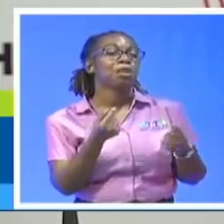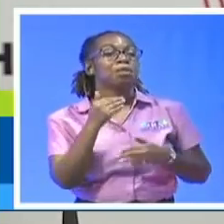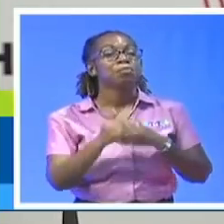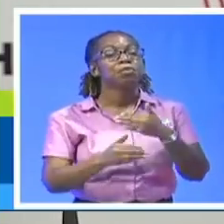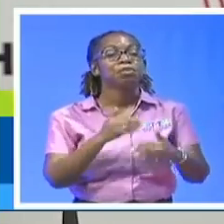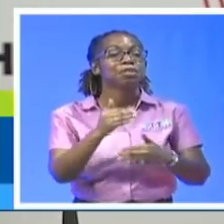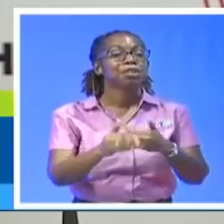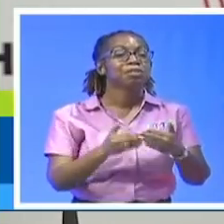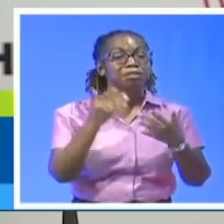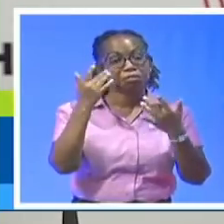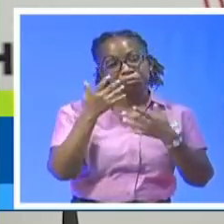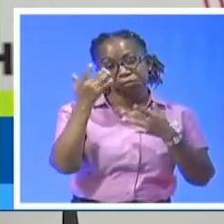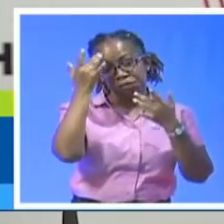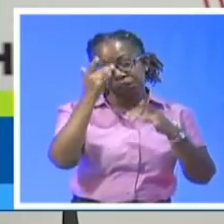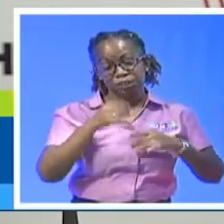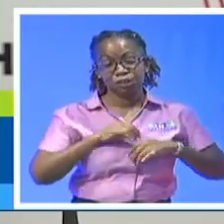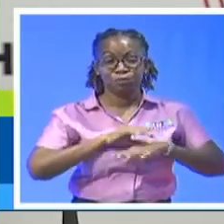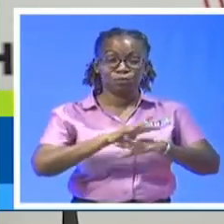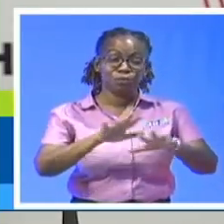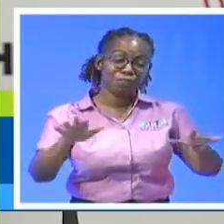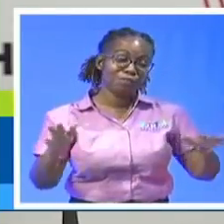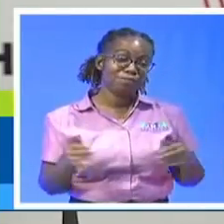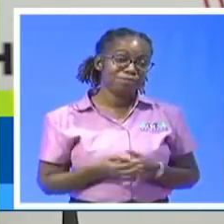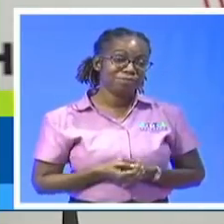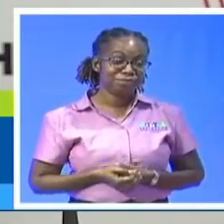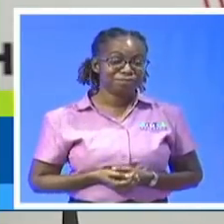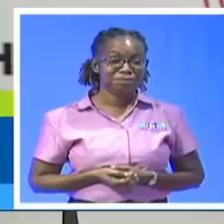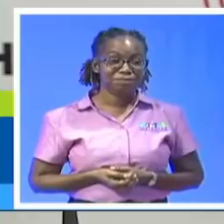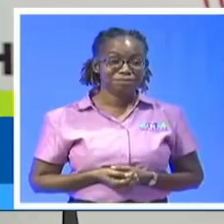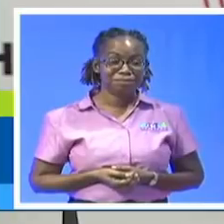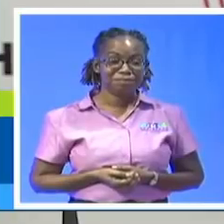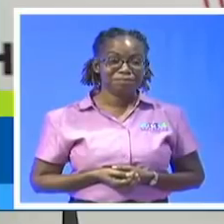pandemic. So the current